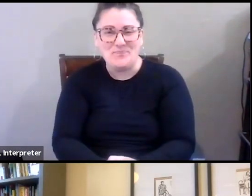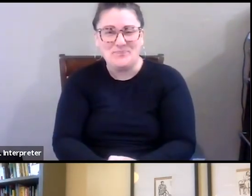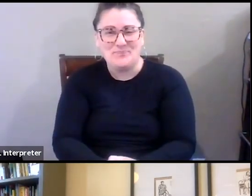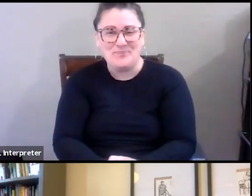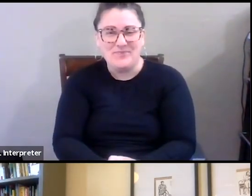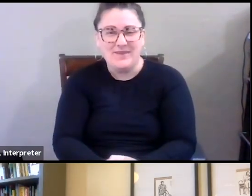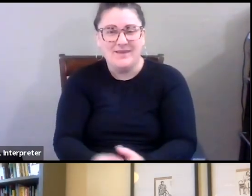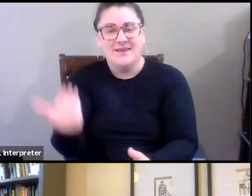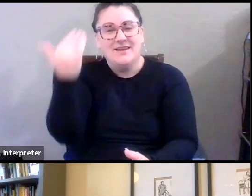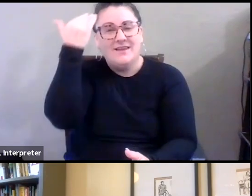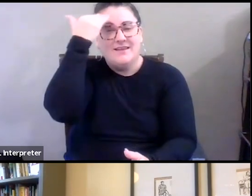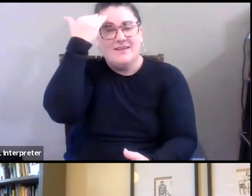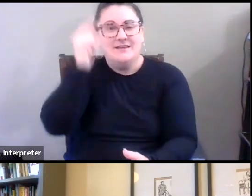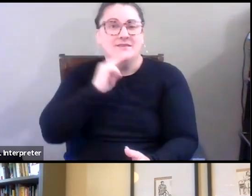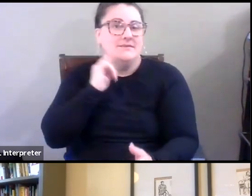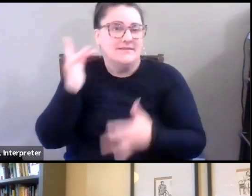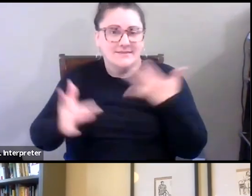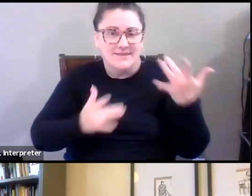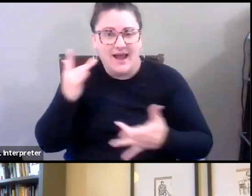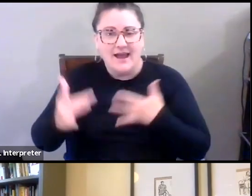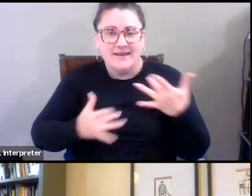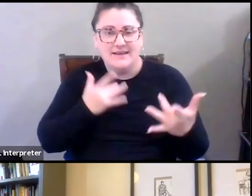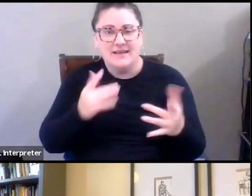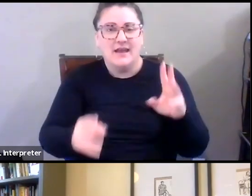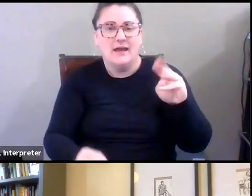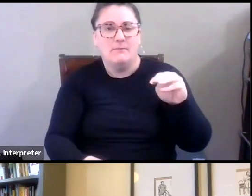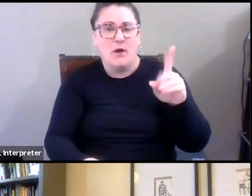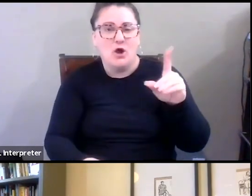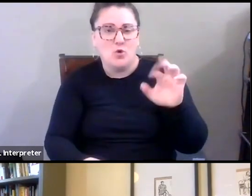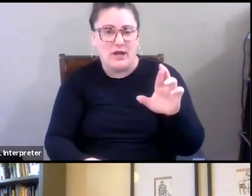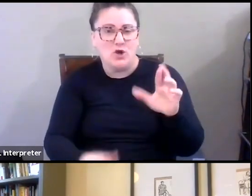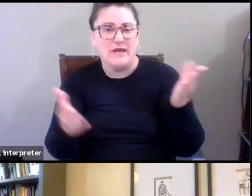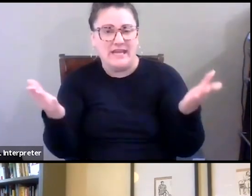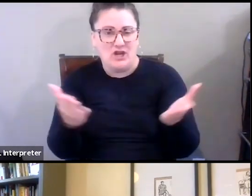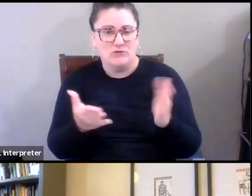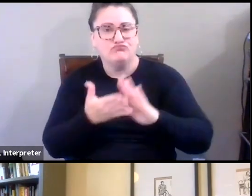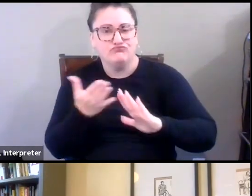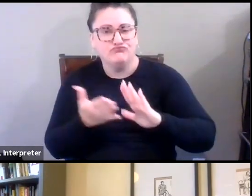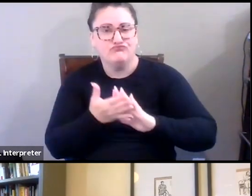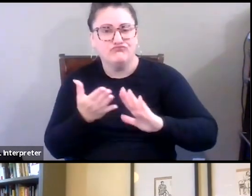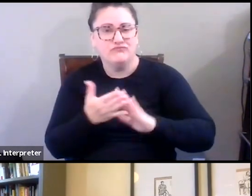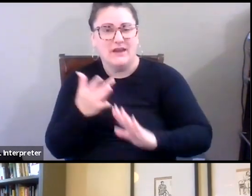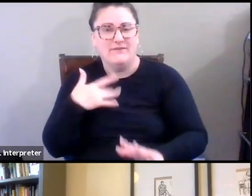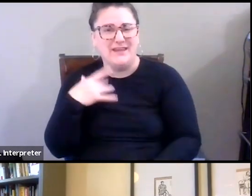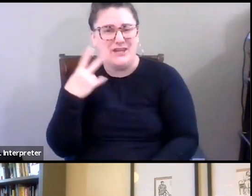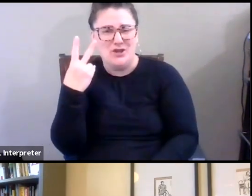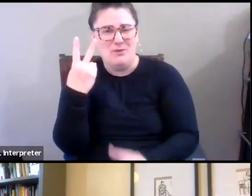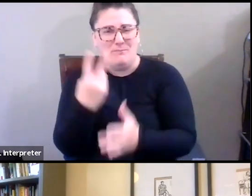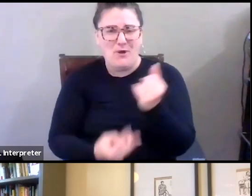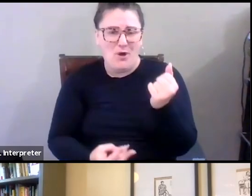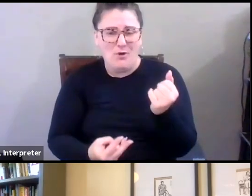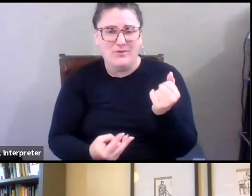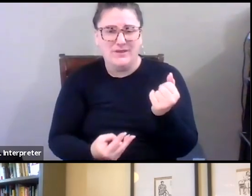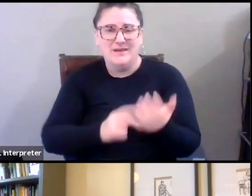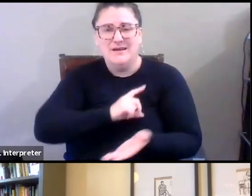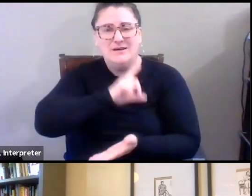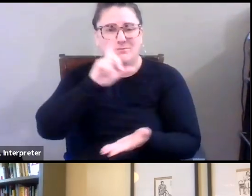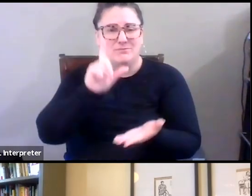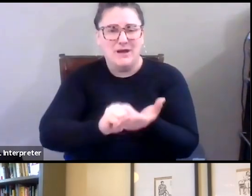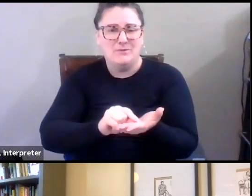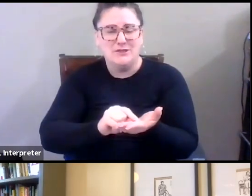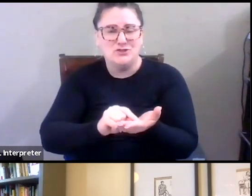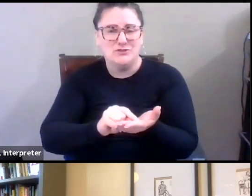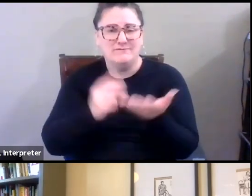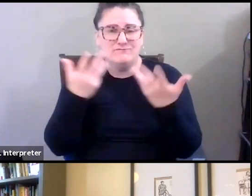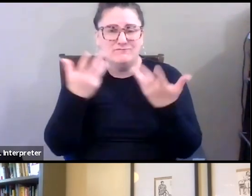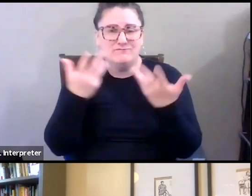You know, I was so excited to be the moderator here because I feel like you both have, my book was published in 2018 and both of you